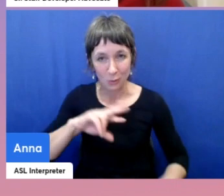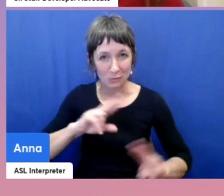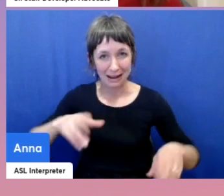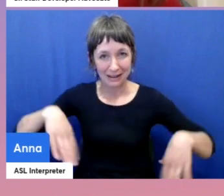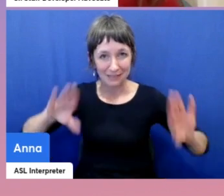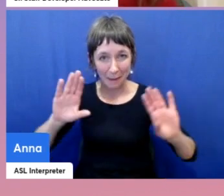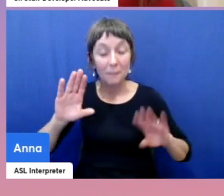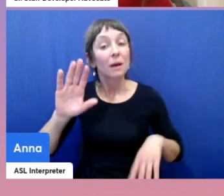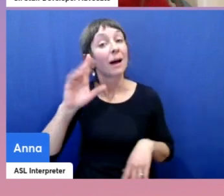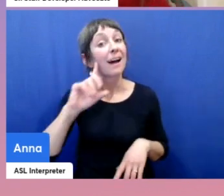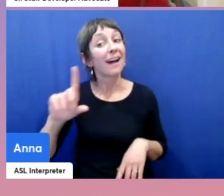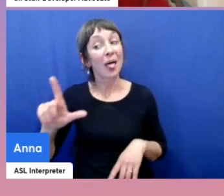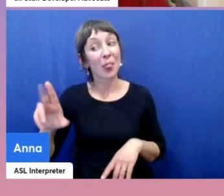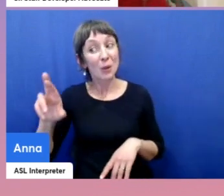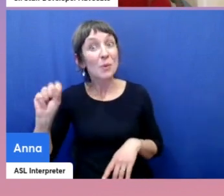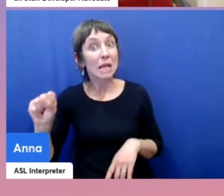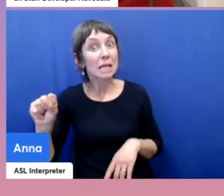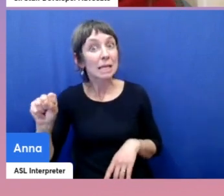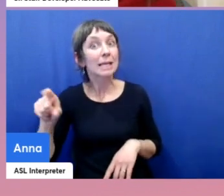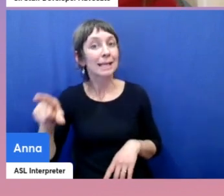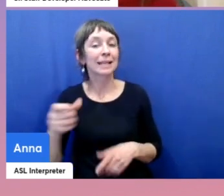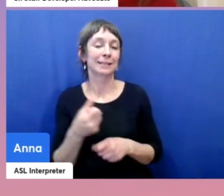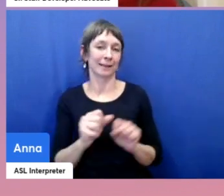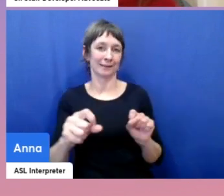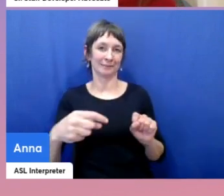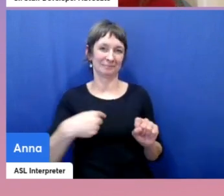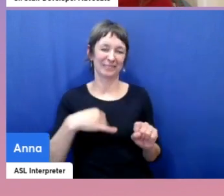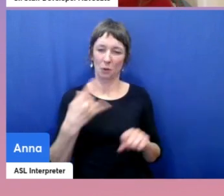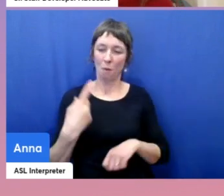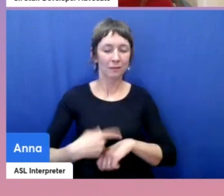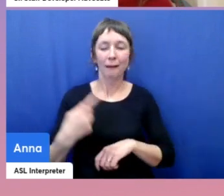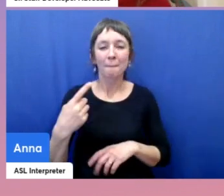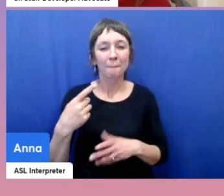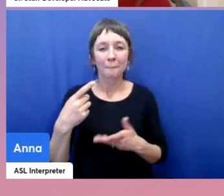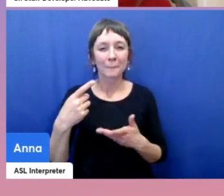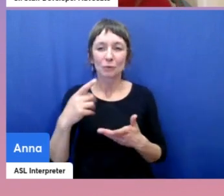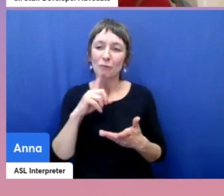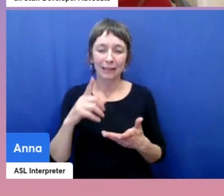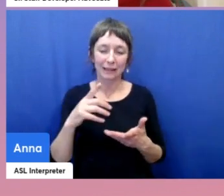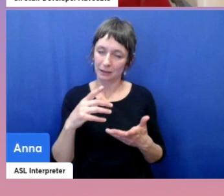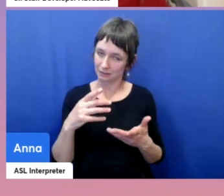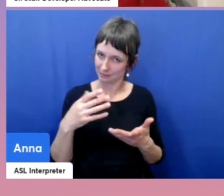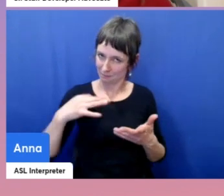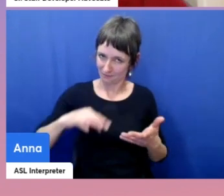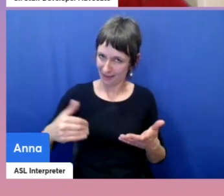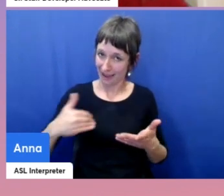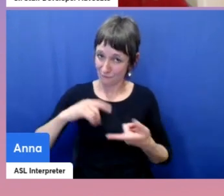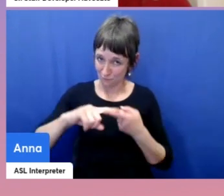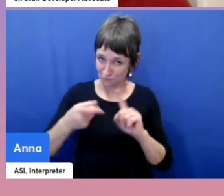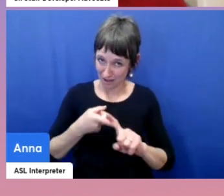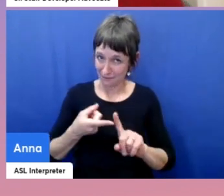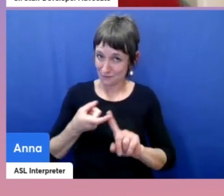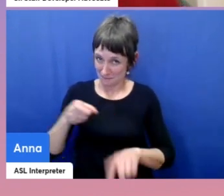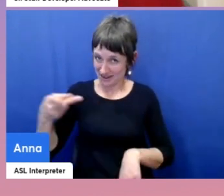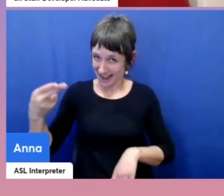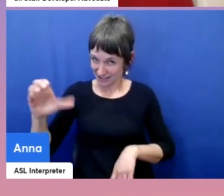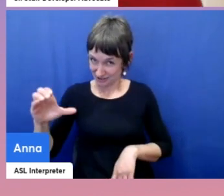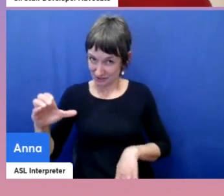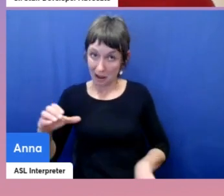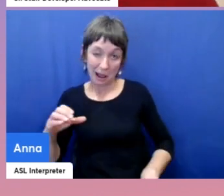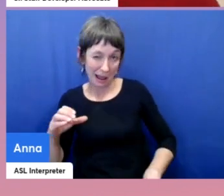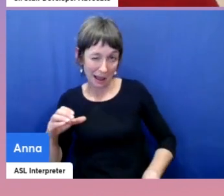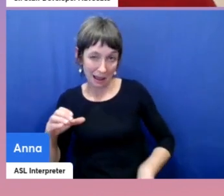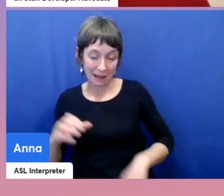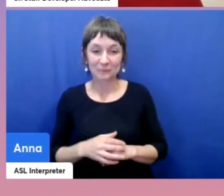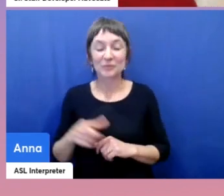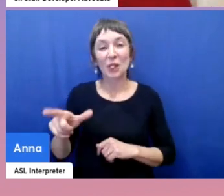to the rescue for me. And this is definitely one of those times where it pays to have friends at HashiCorp, wink, wink. So Luiz